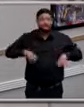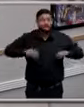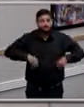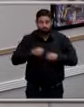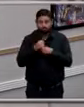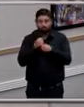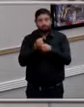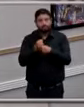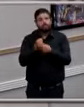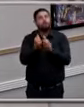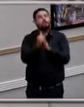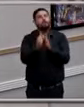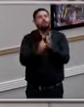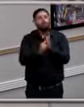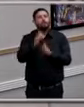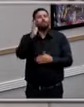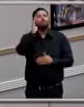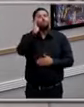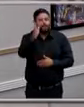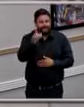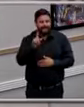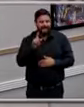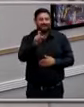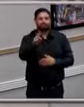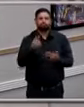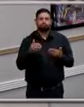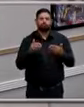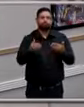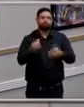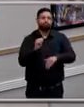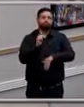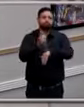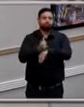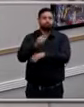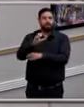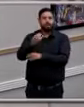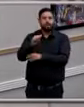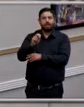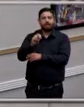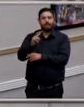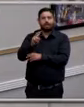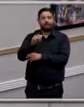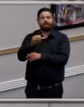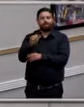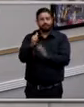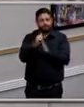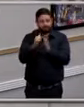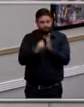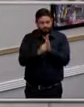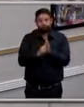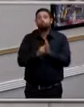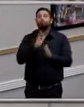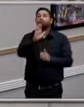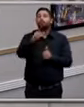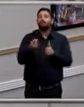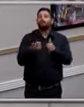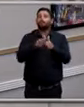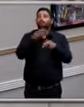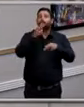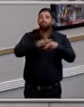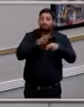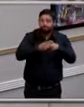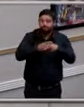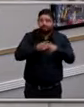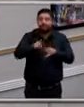it'll ask you to create a Canvas account. It'll ask you for the first name, the last name, and an